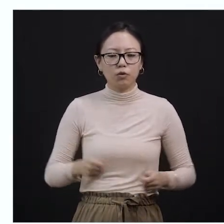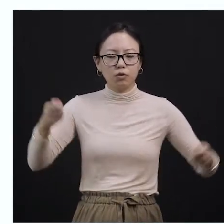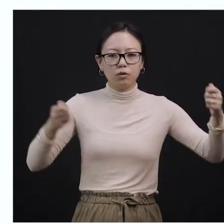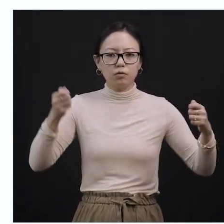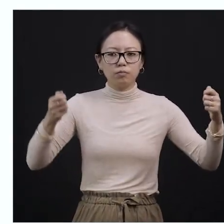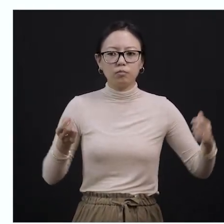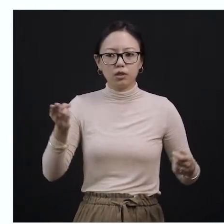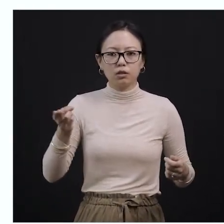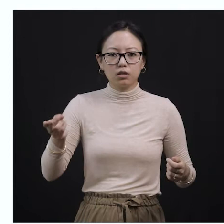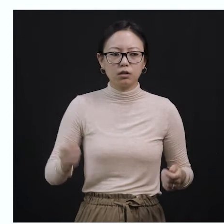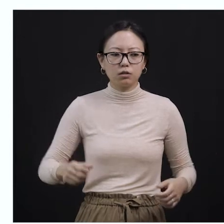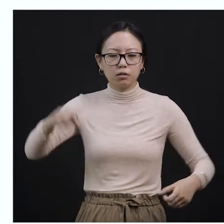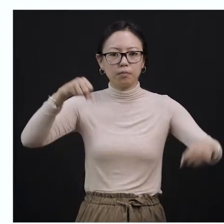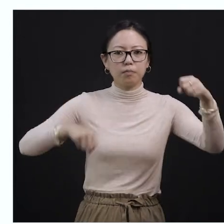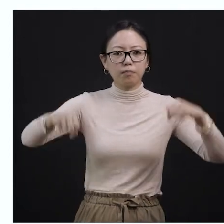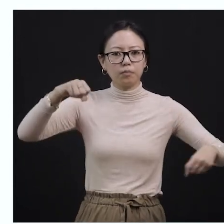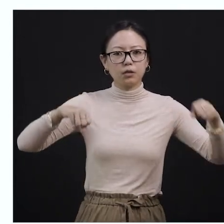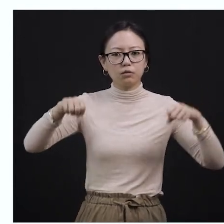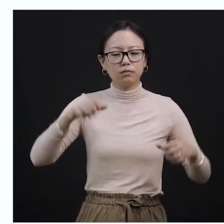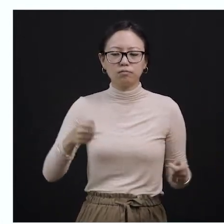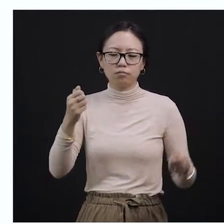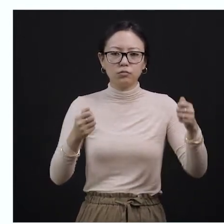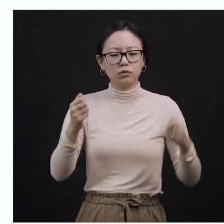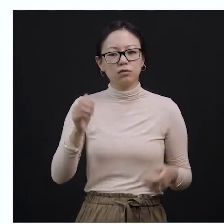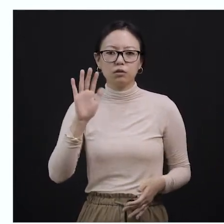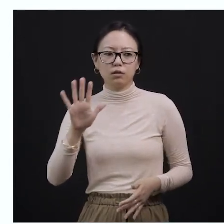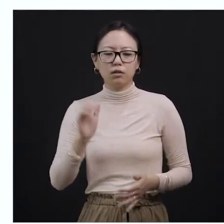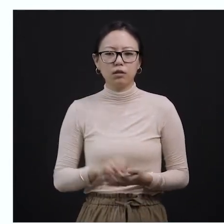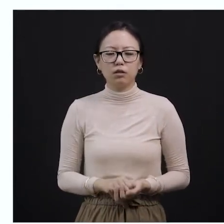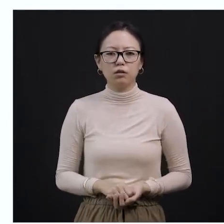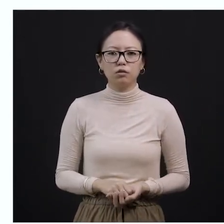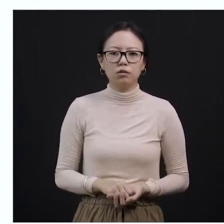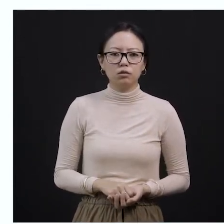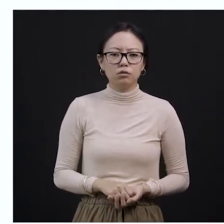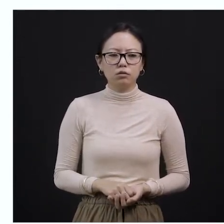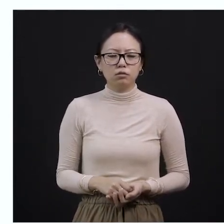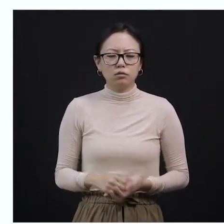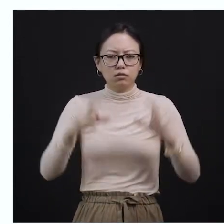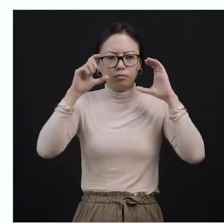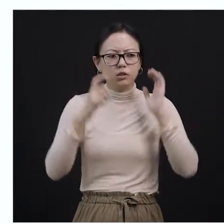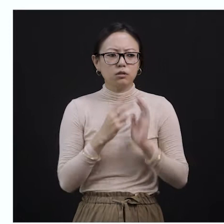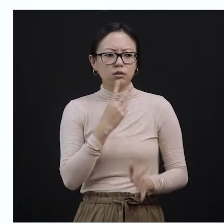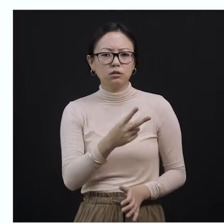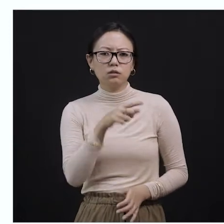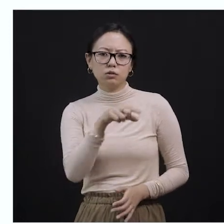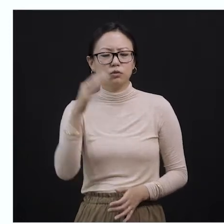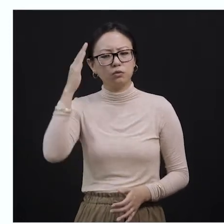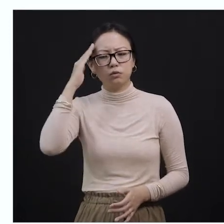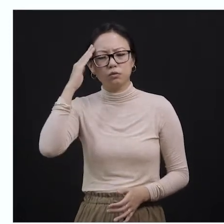a cycle, and we have a car. Now, by looking at this, you can see that the bus is